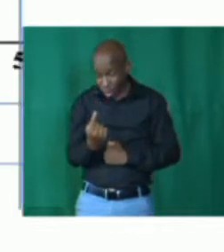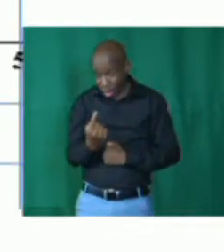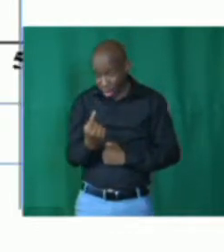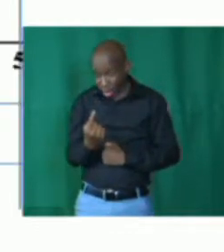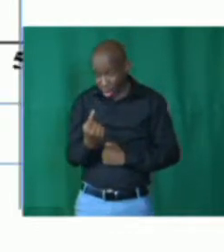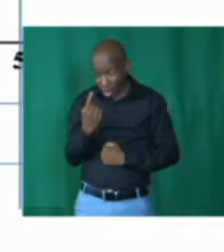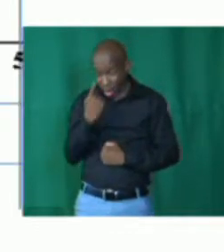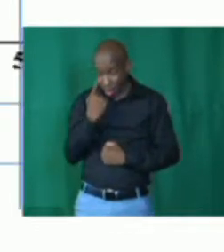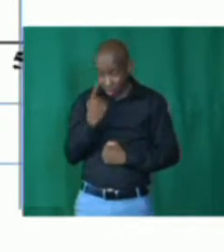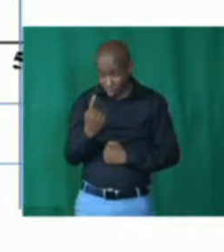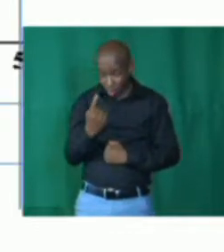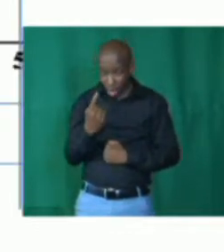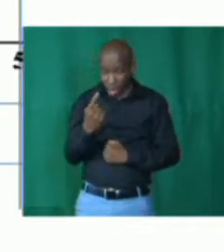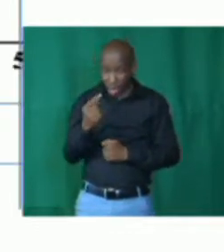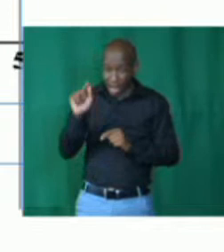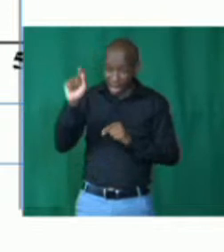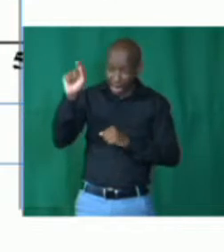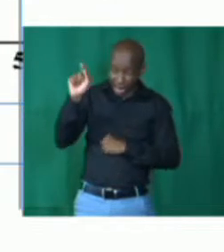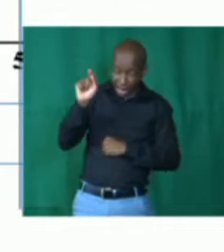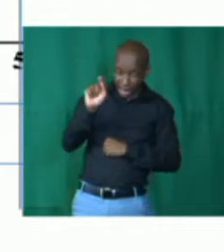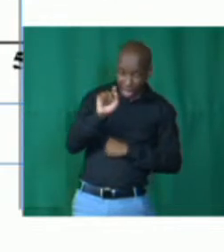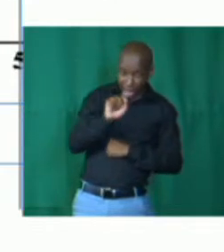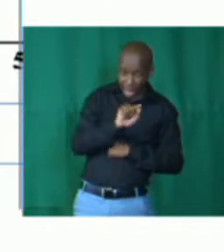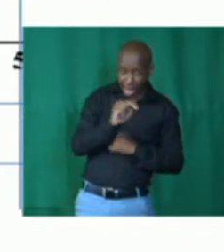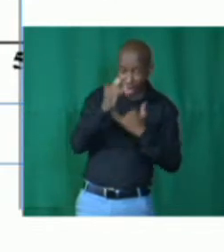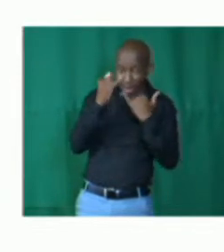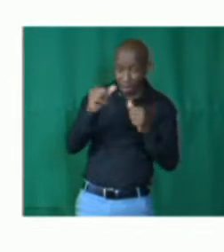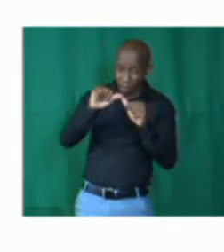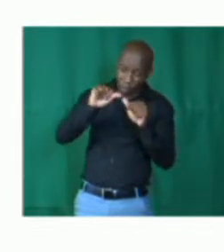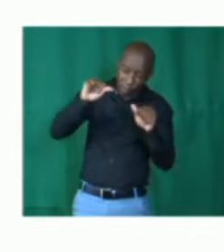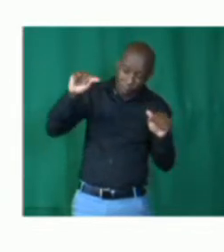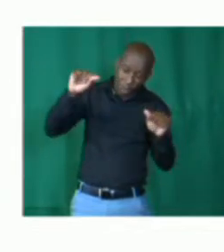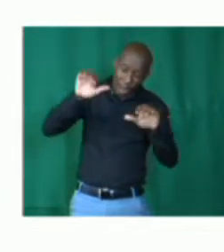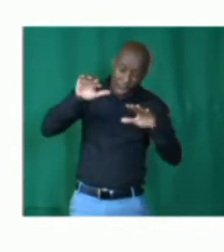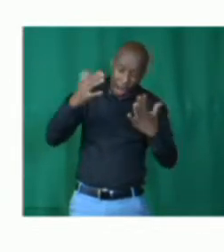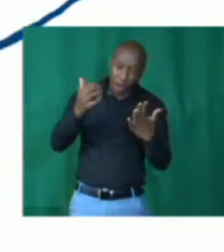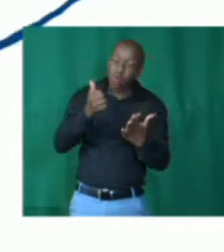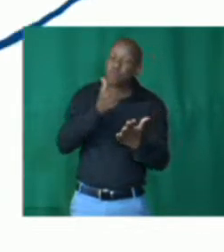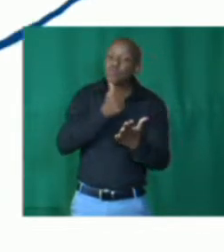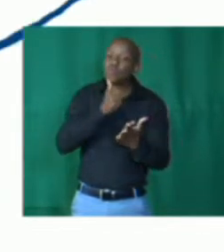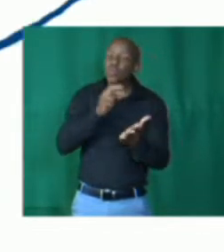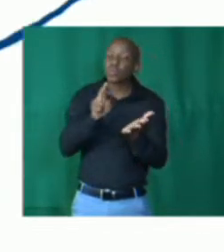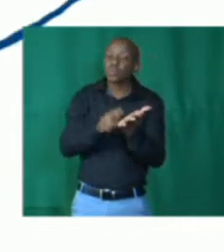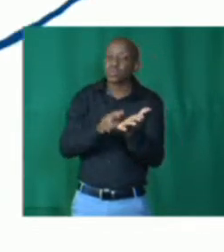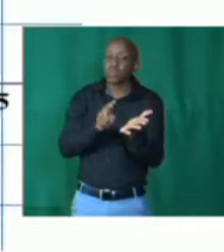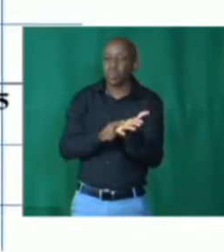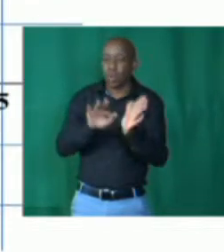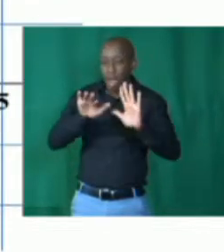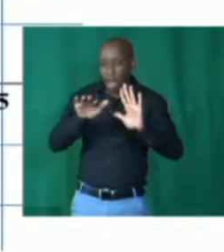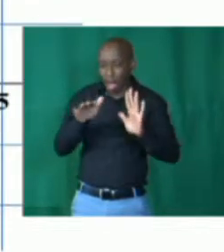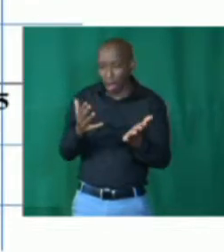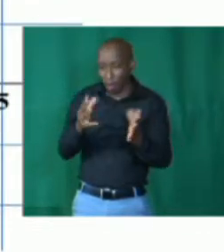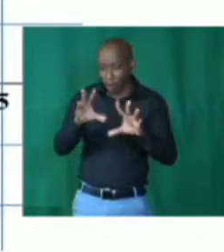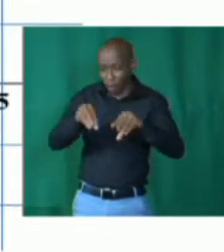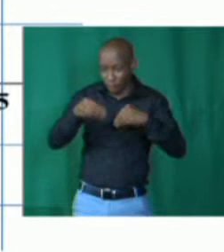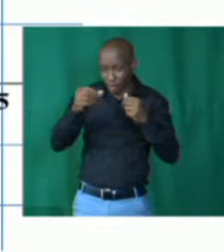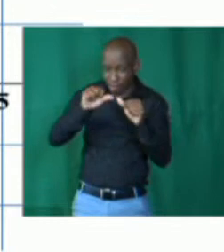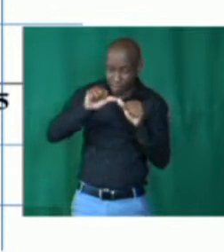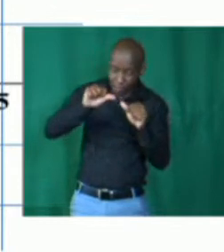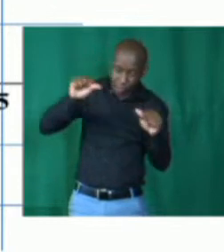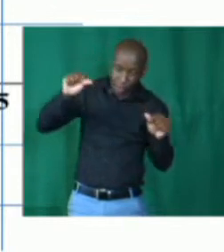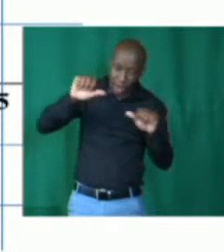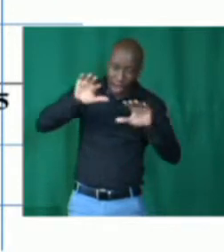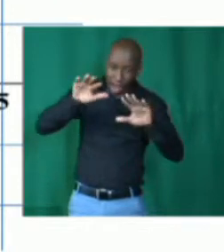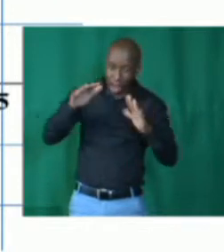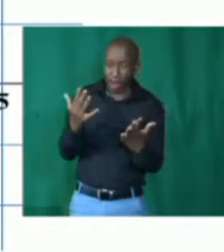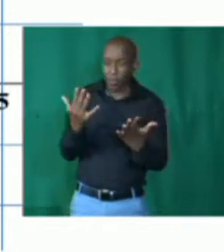slanting line. Okay, so now let's use the idea of Pythagoras theorem to find the length. So here